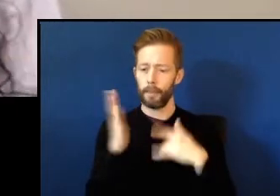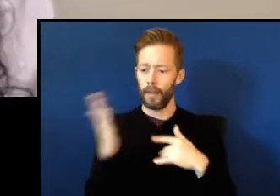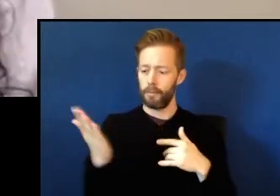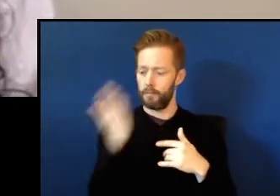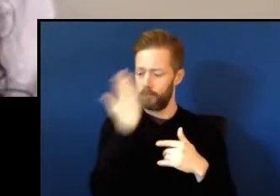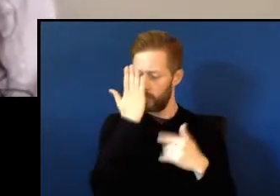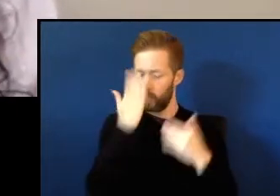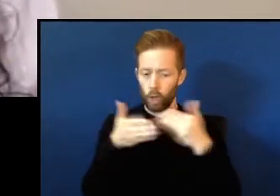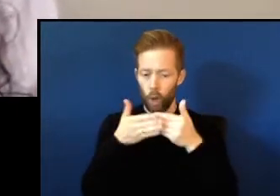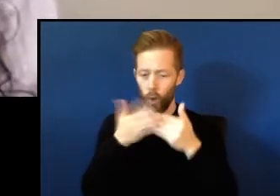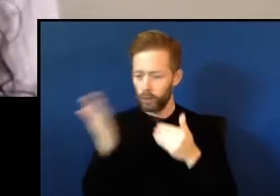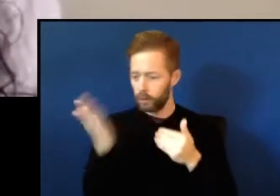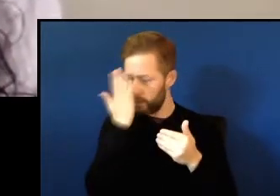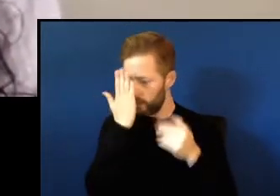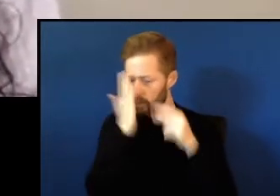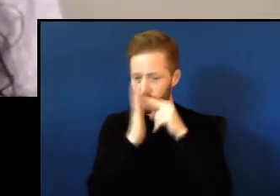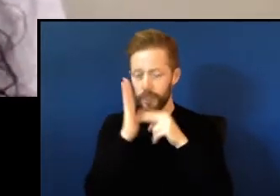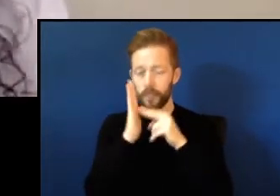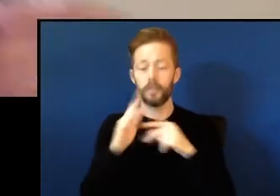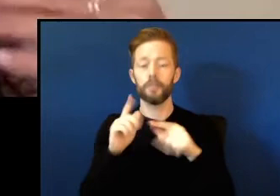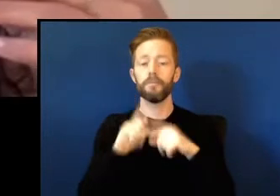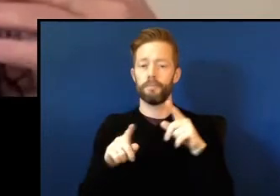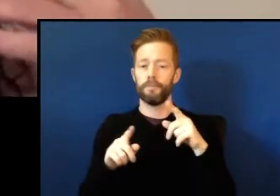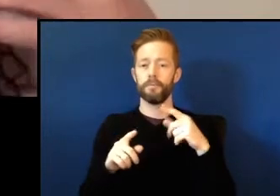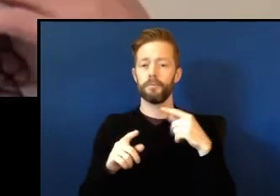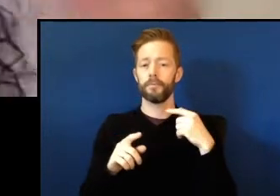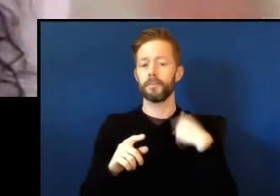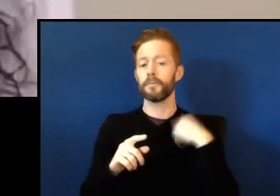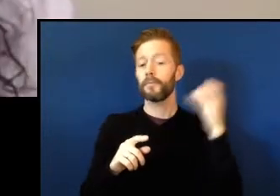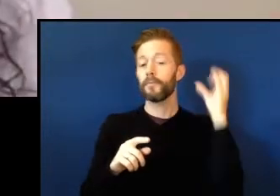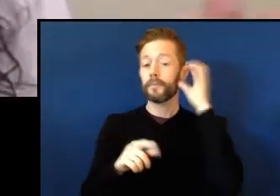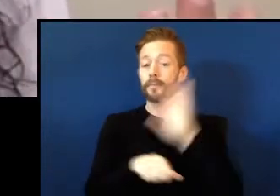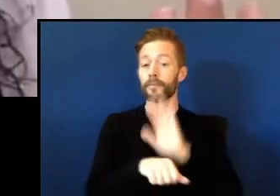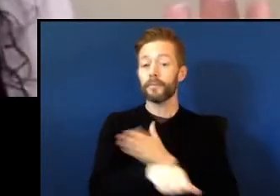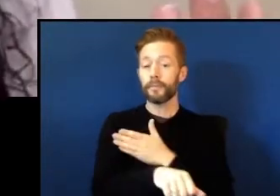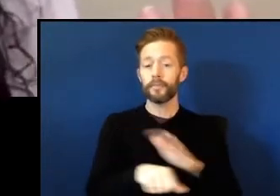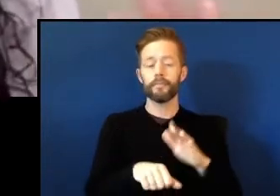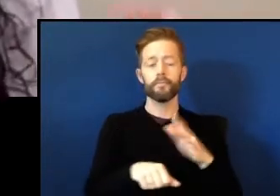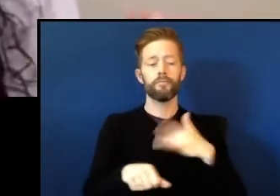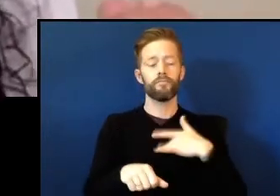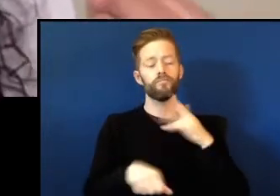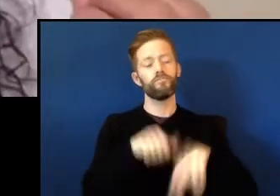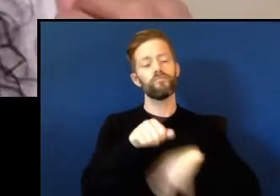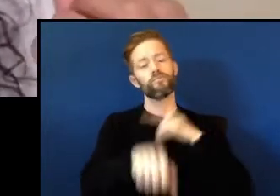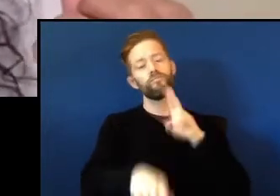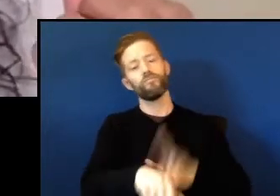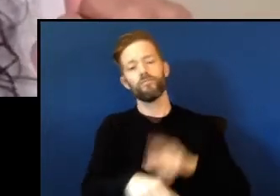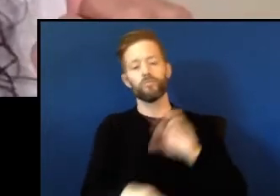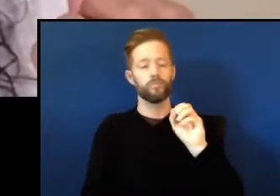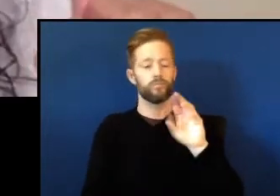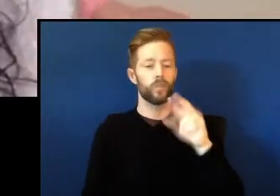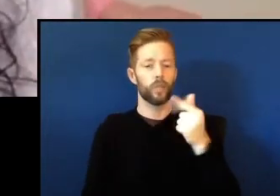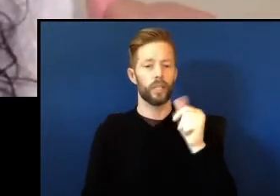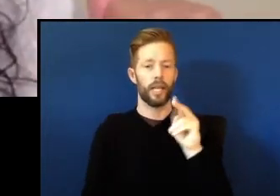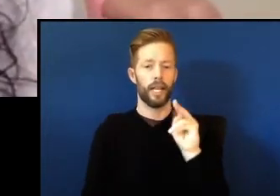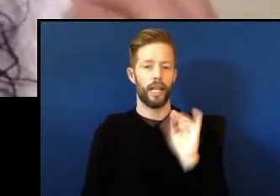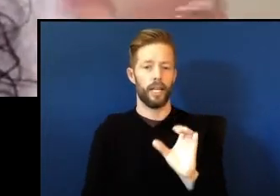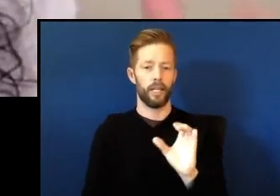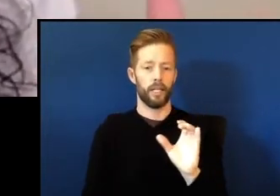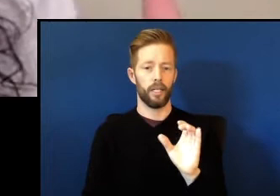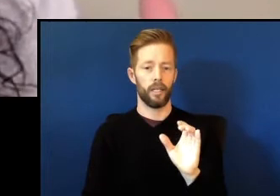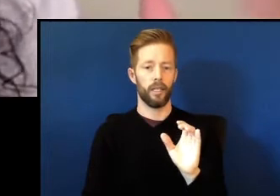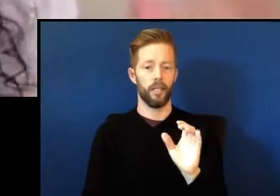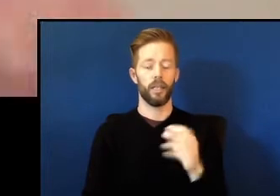I noticed that listening to music was very organic to me. And when I would tie in